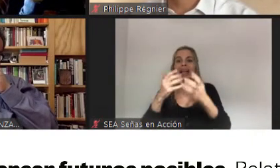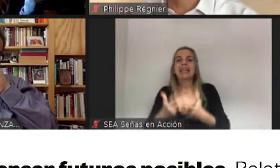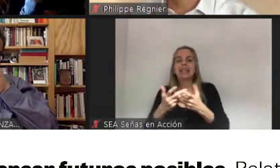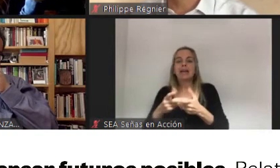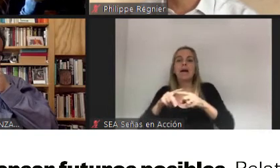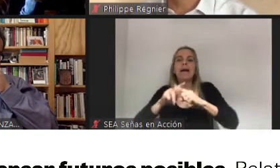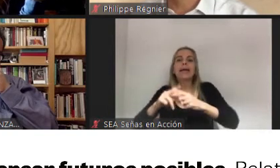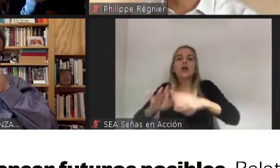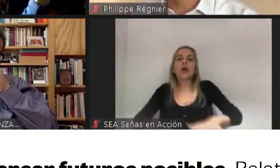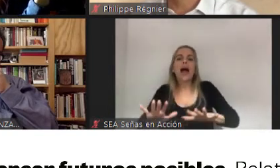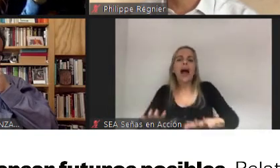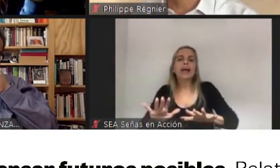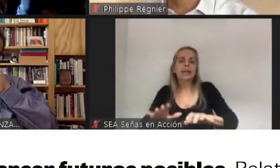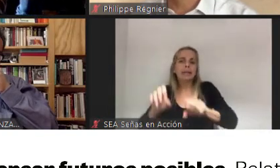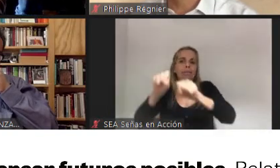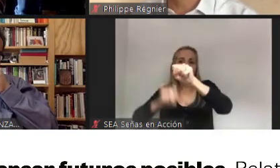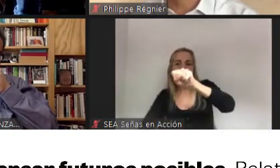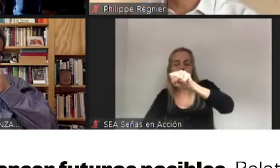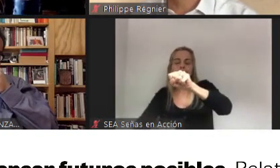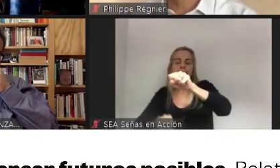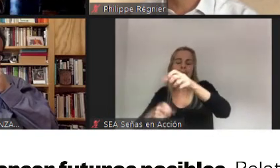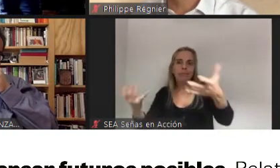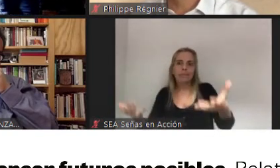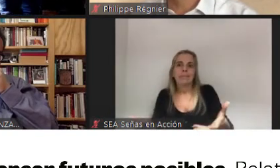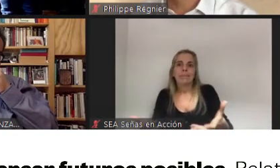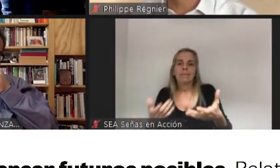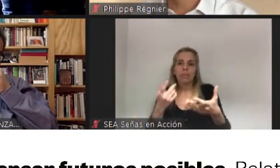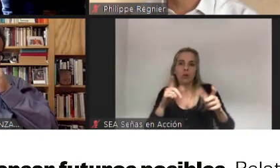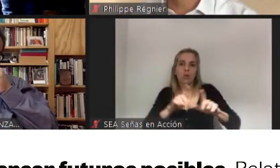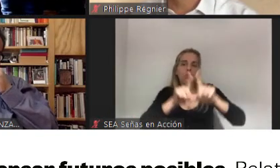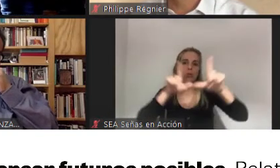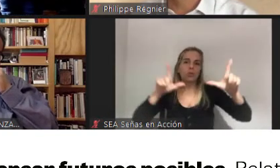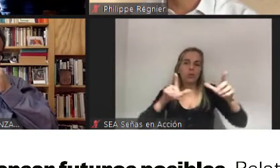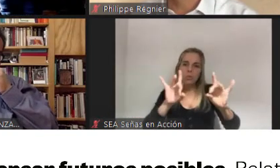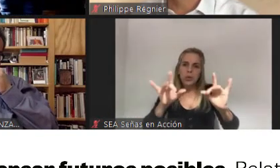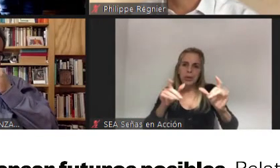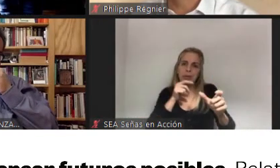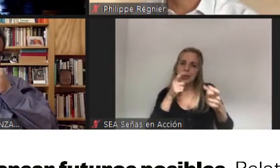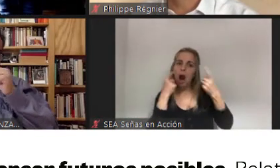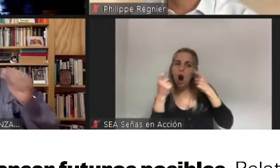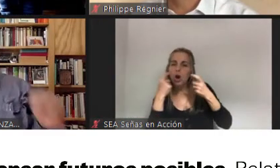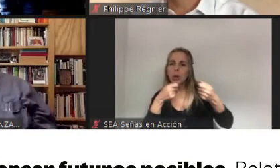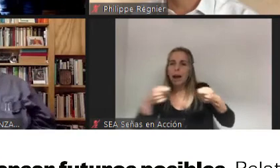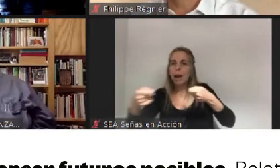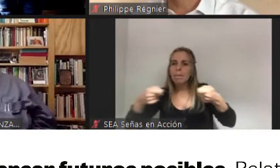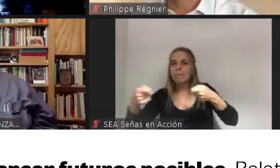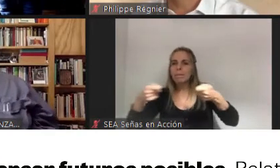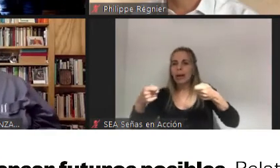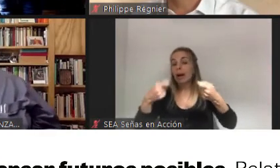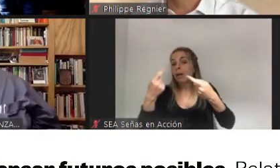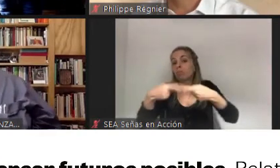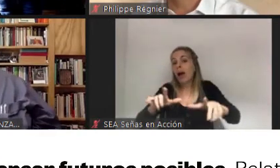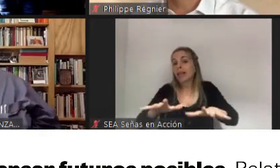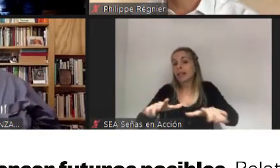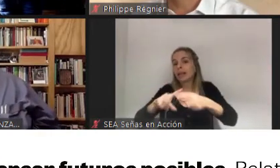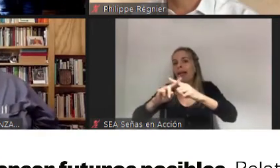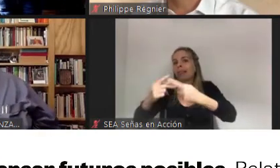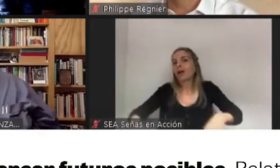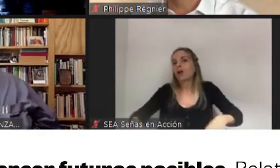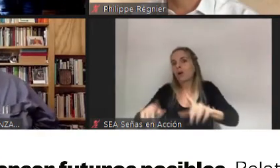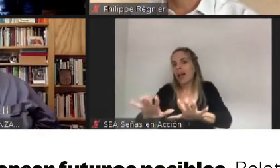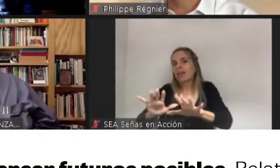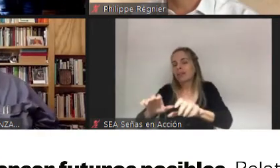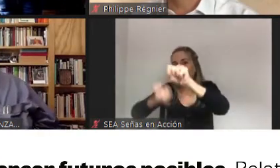There are things we can control from our central production, and there are things that escape our hands. They